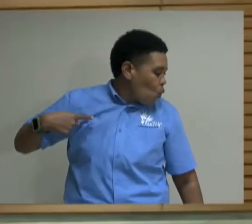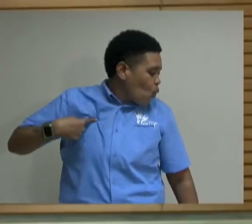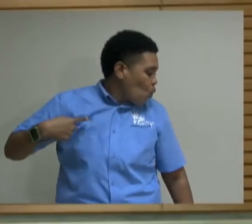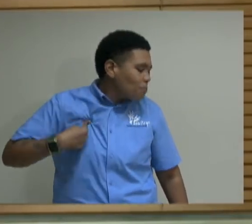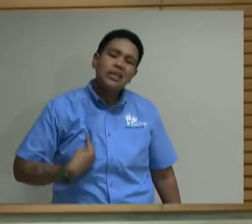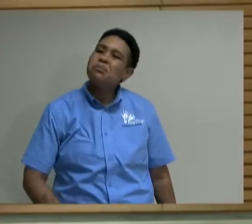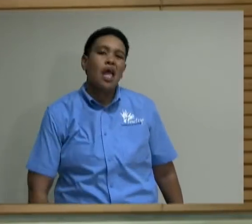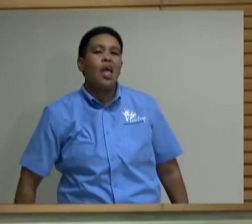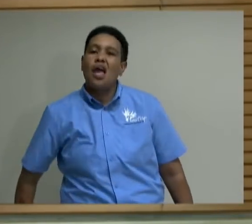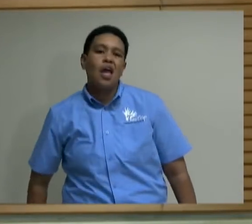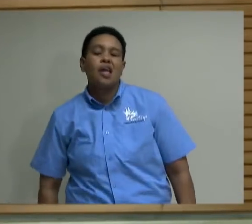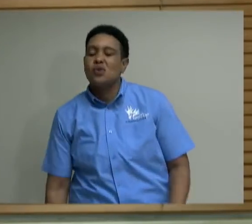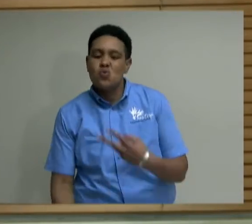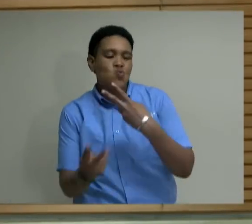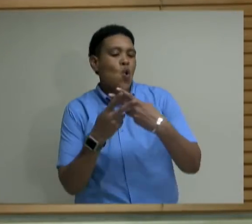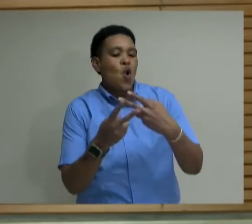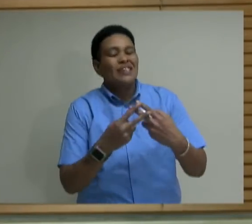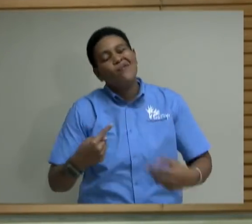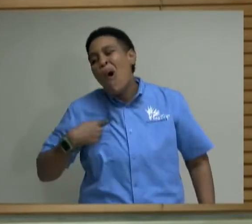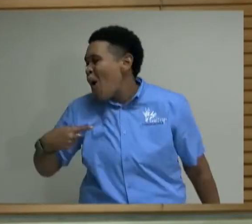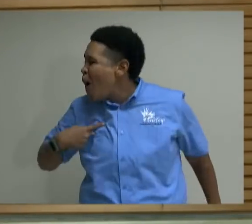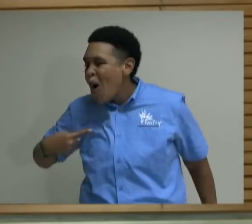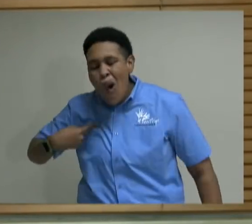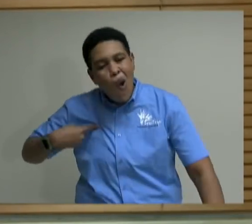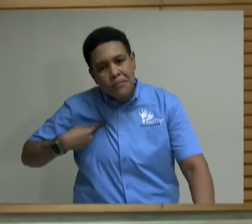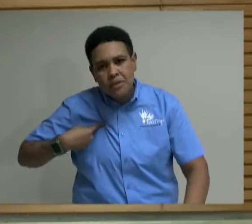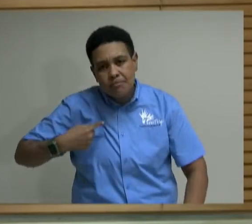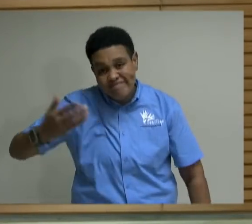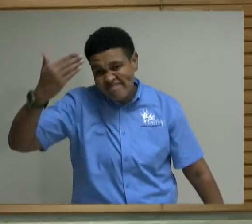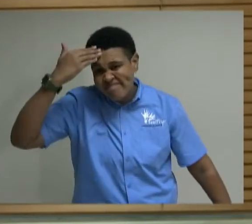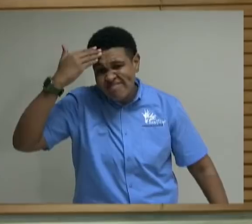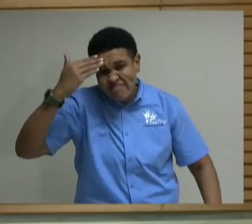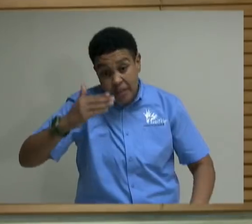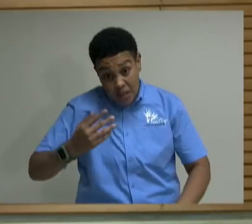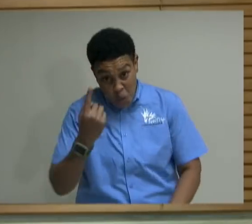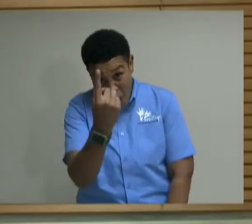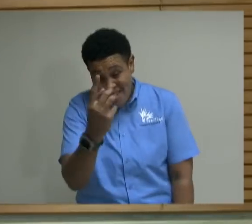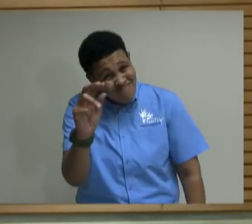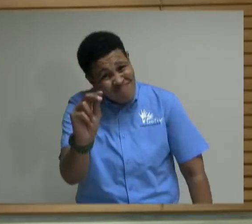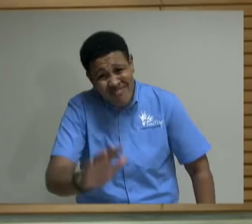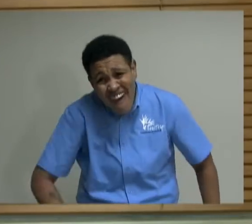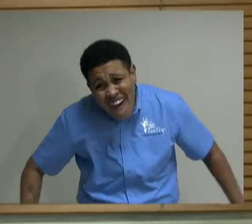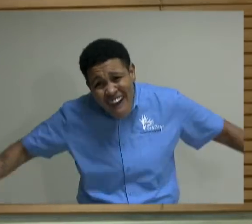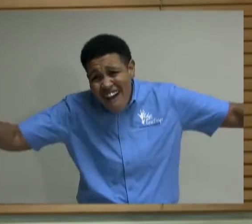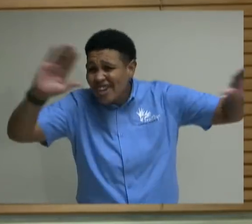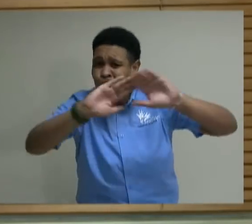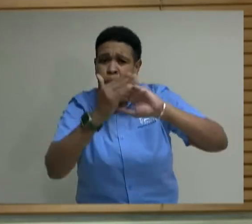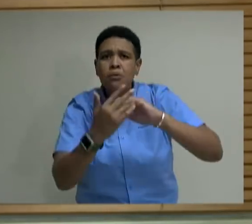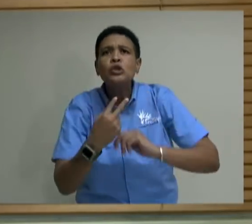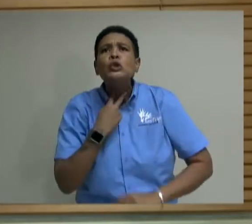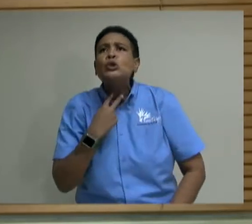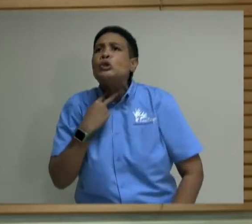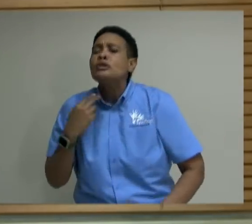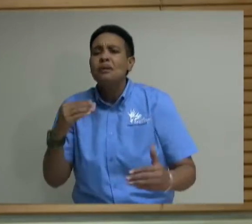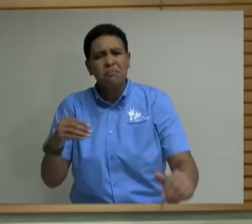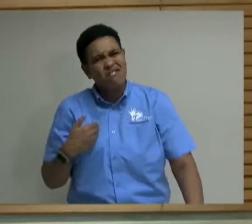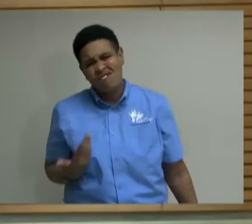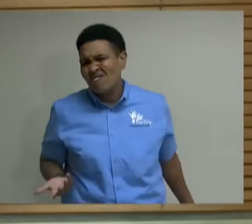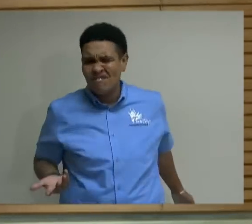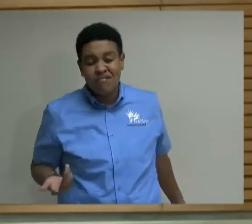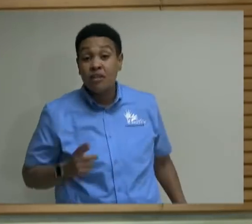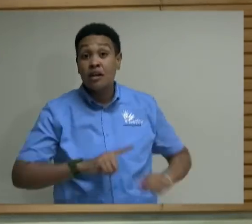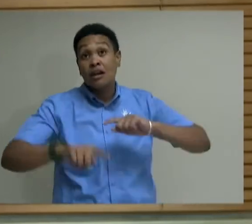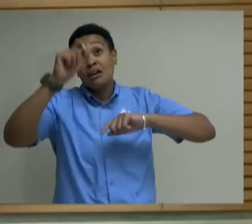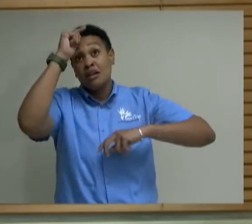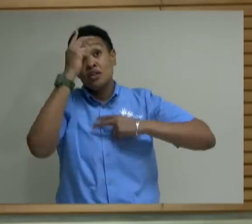country is restricted, as we all know, from the restrictions or curfews. However, quarantining